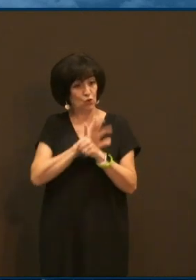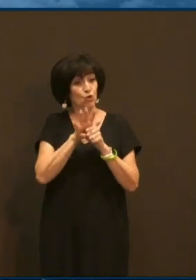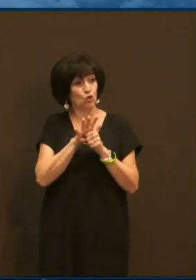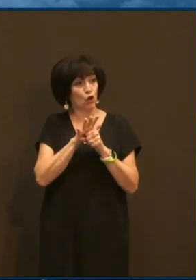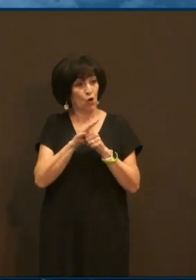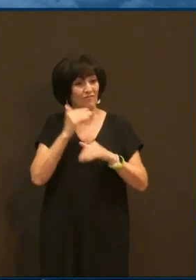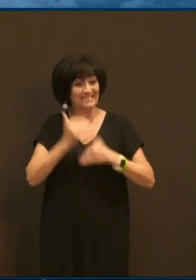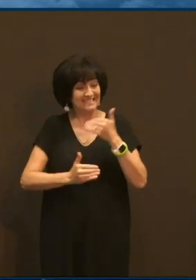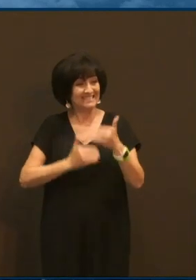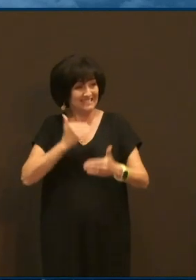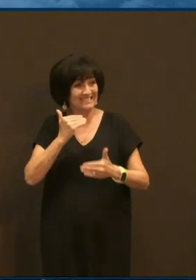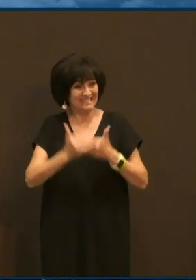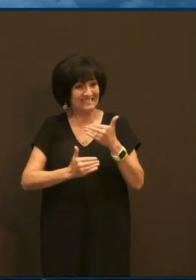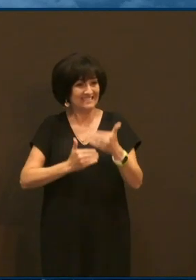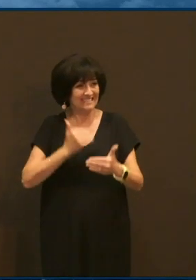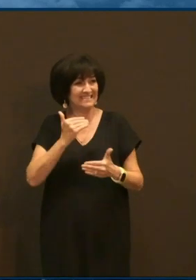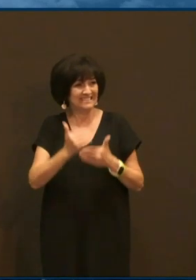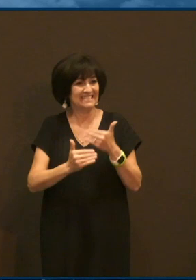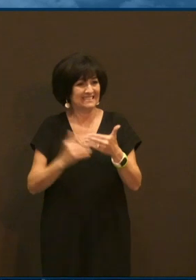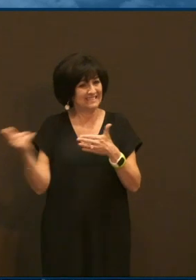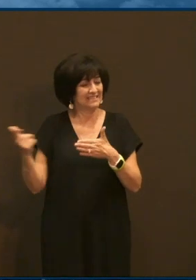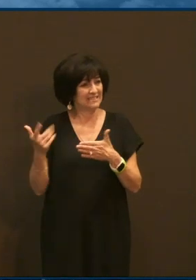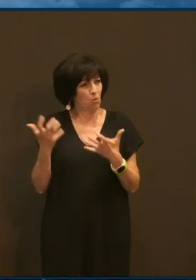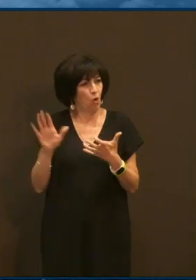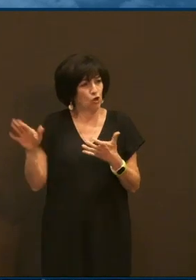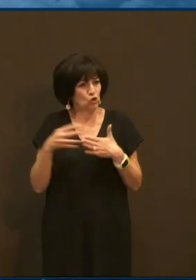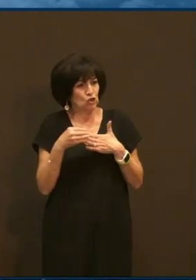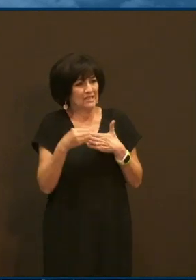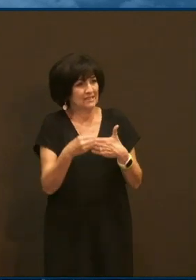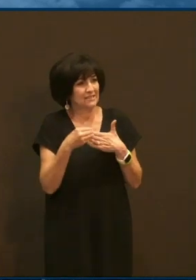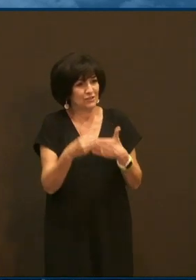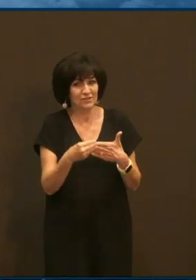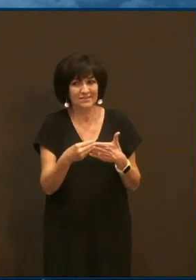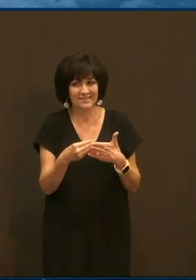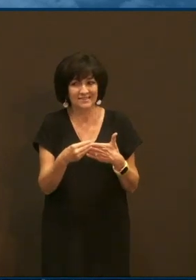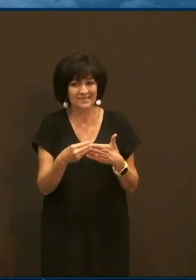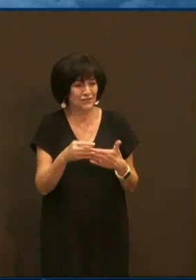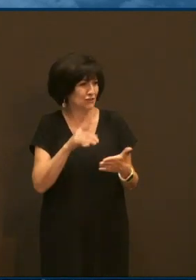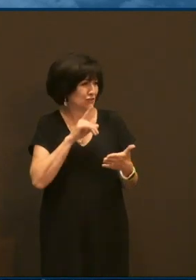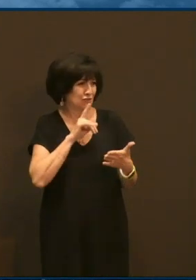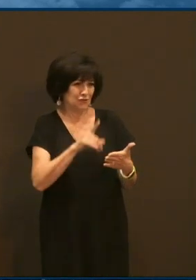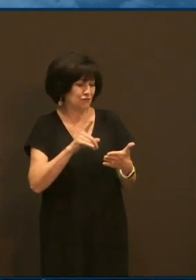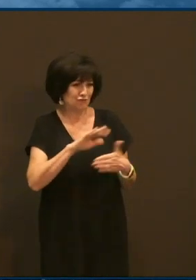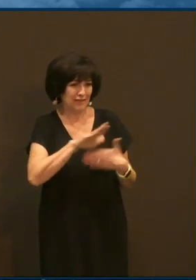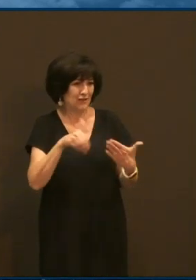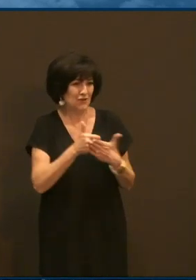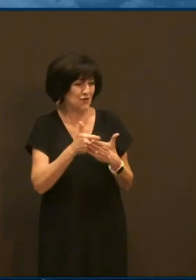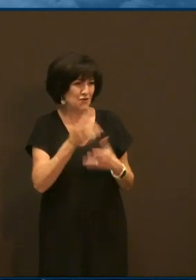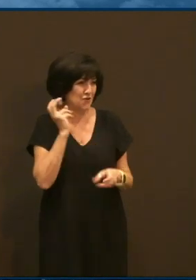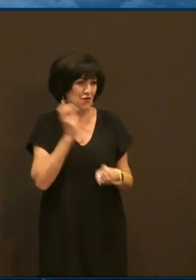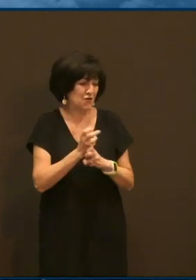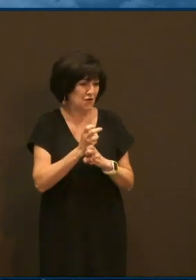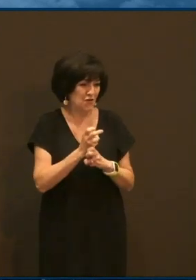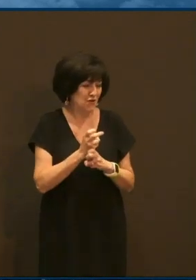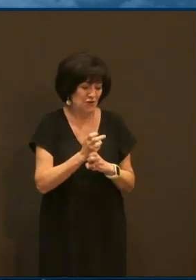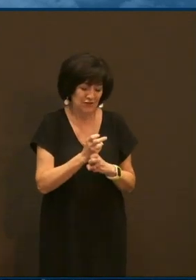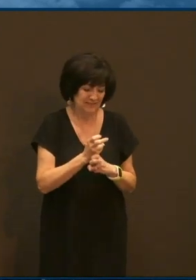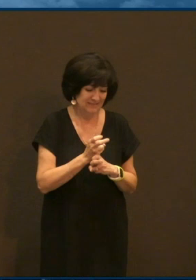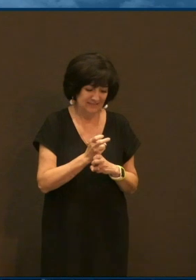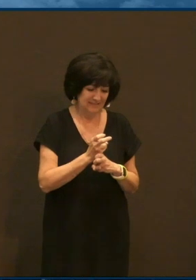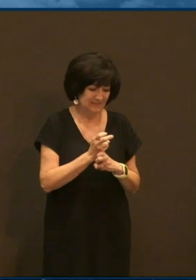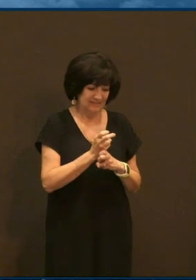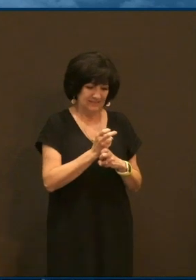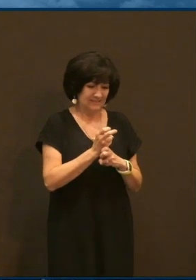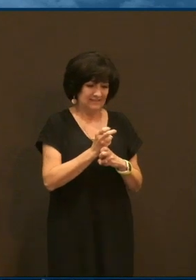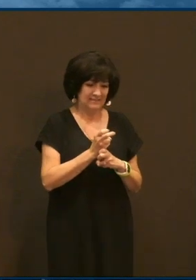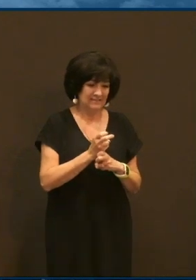guess the really hard part. Sure. Although it all seems hard to me. This part, I say to folks, is